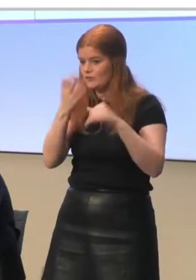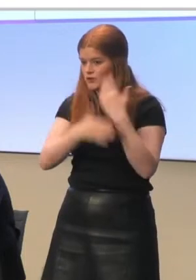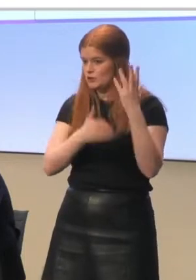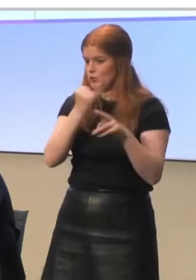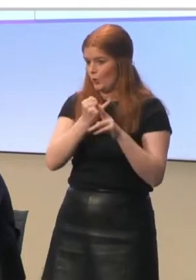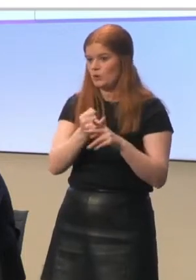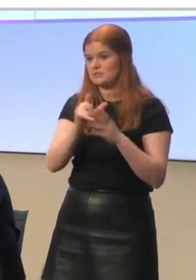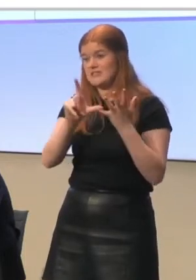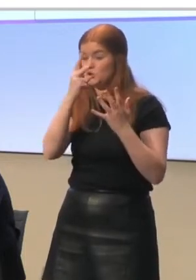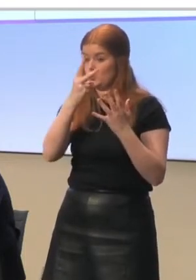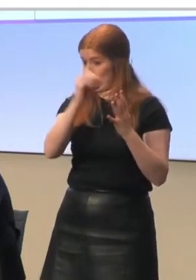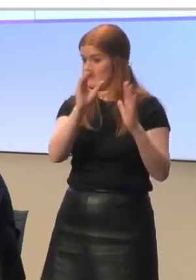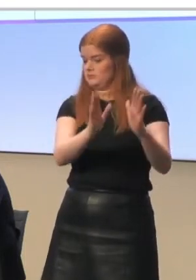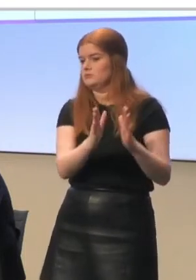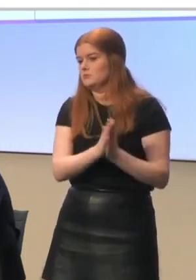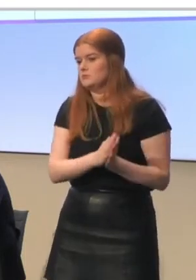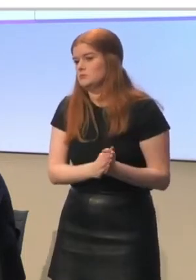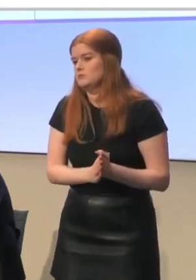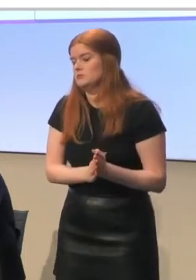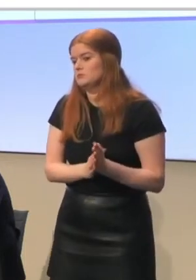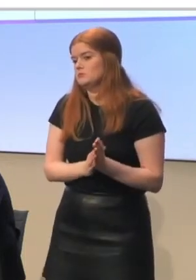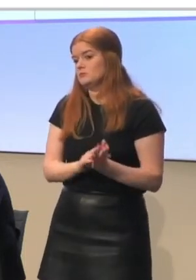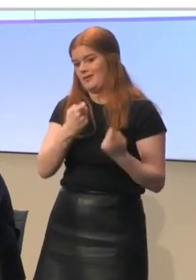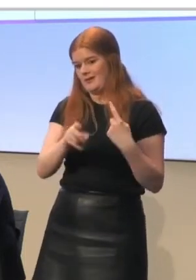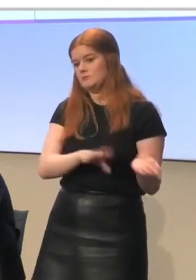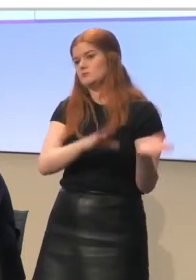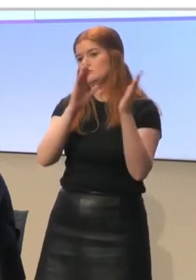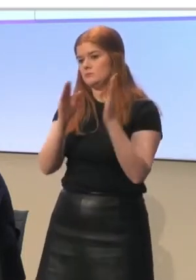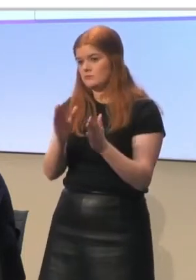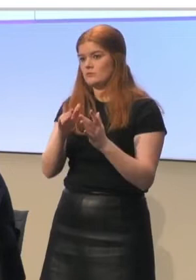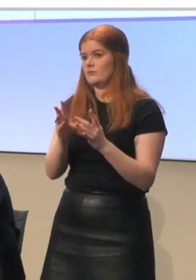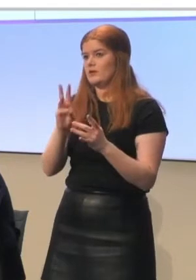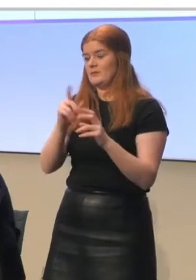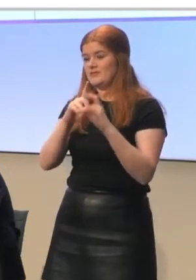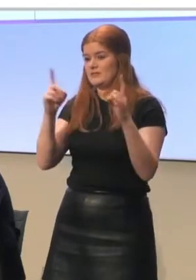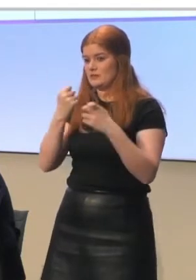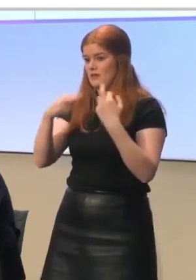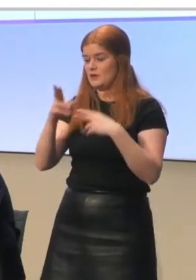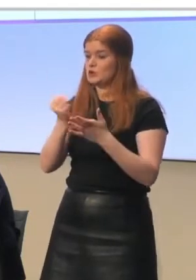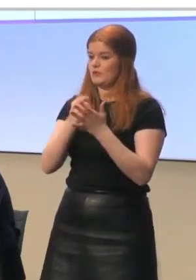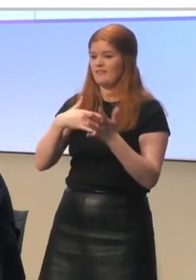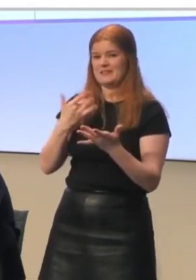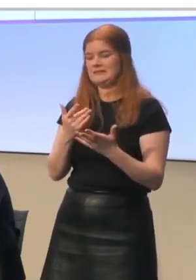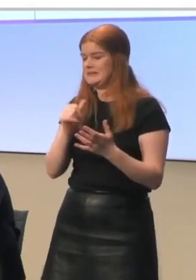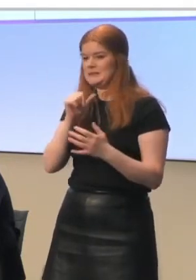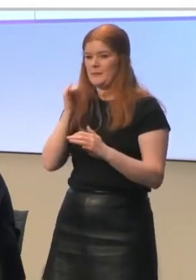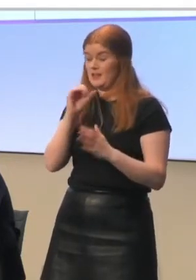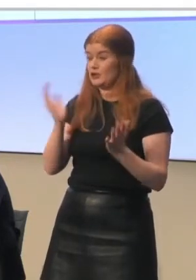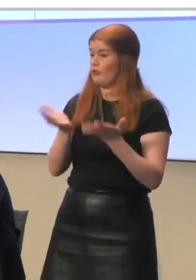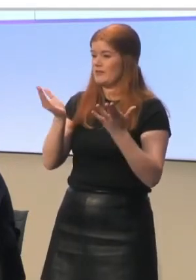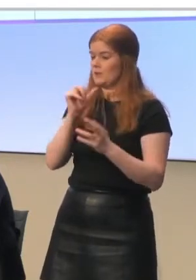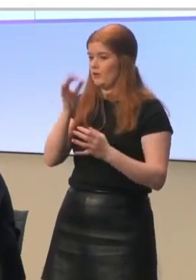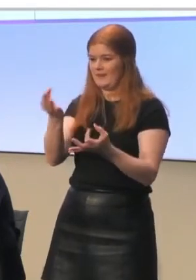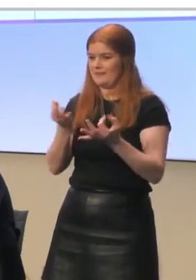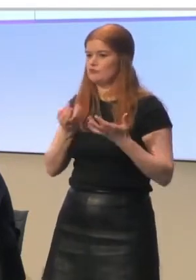at 72%. But then there's kind of a disconnect there, and that students felt they had the encouragement maybe, but not the